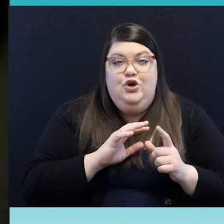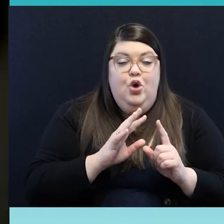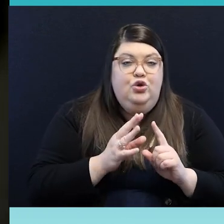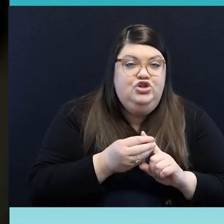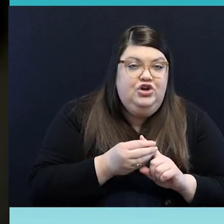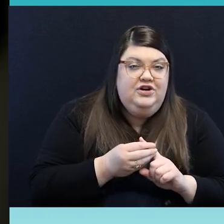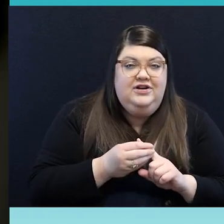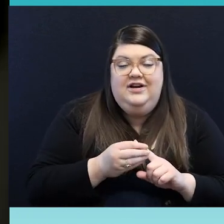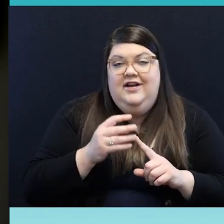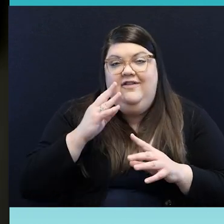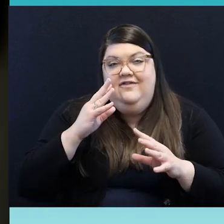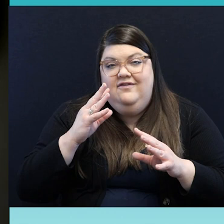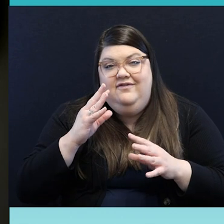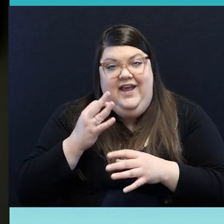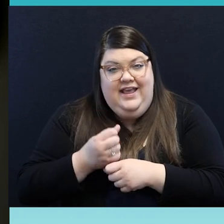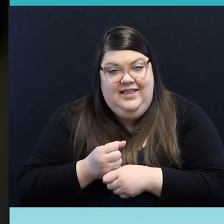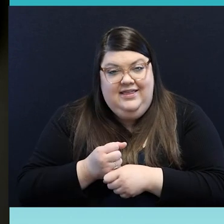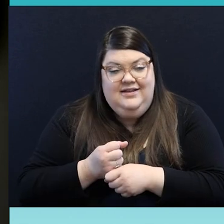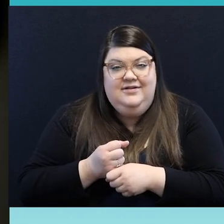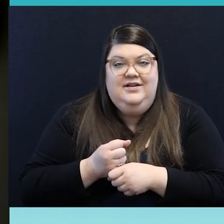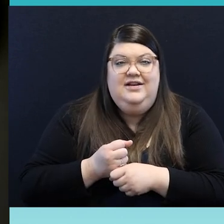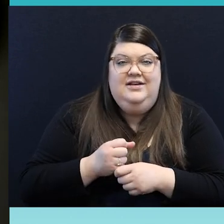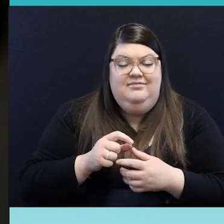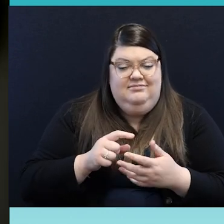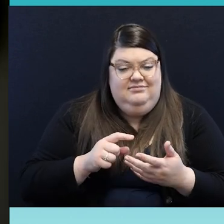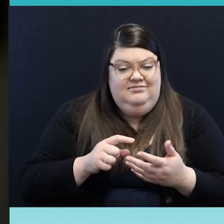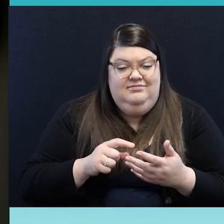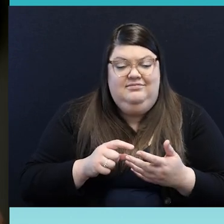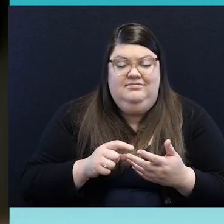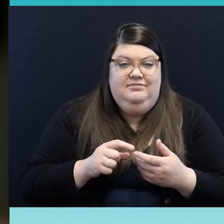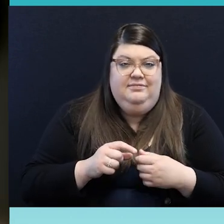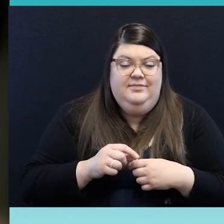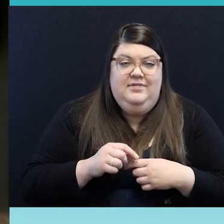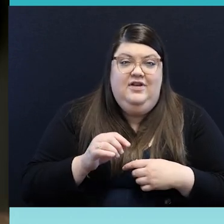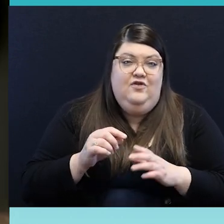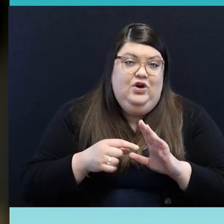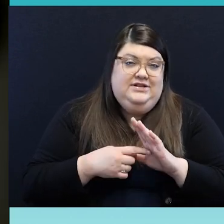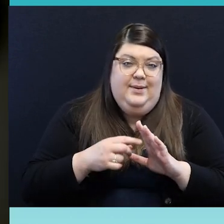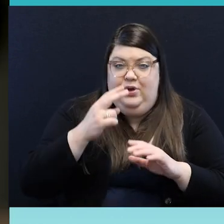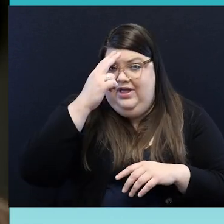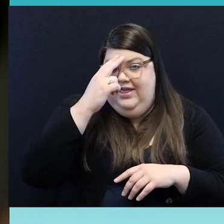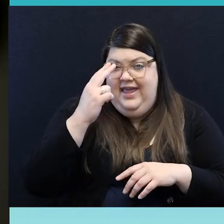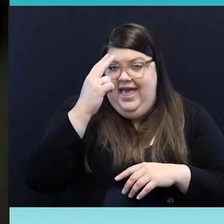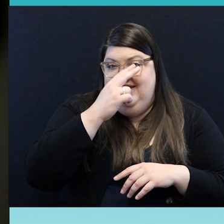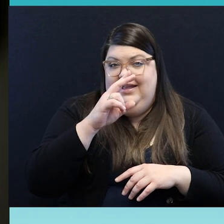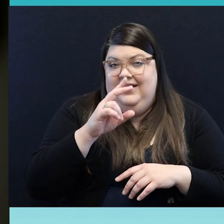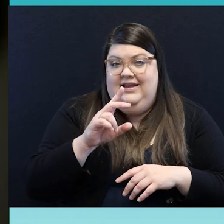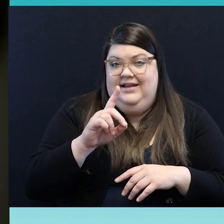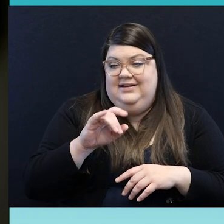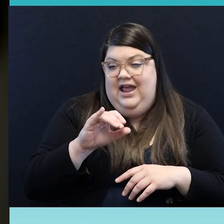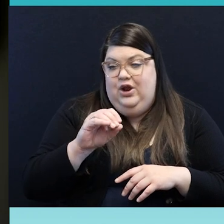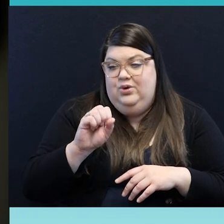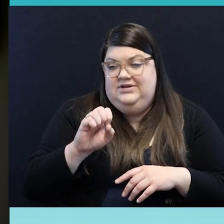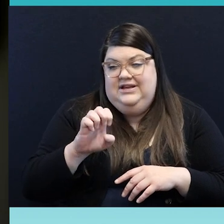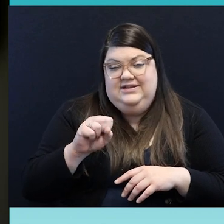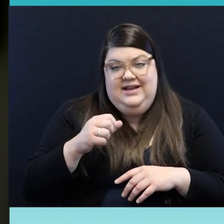your faith. There's documents that can be guided in that way. For instance, the Catholic Diocese has a document